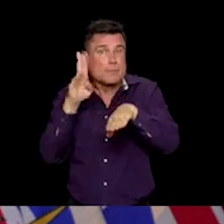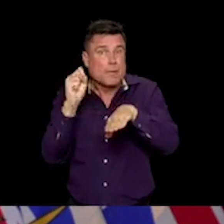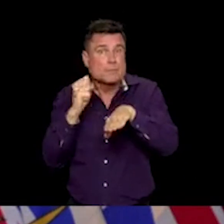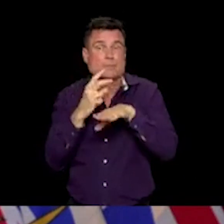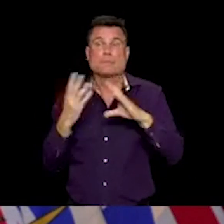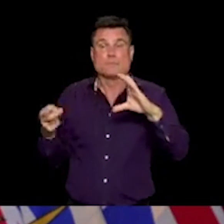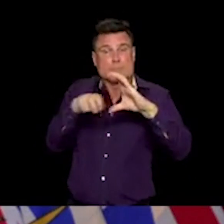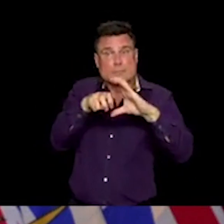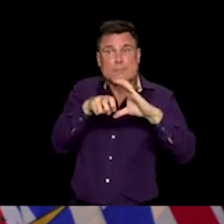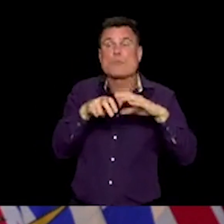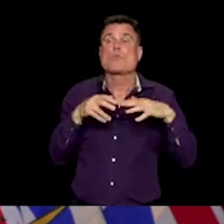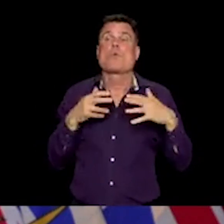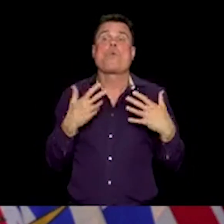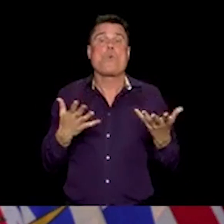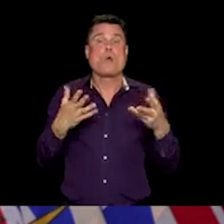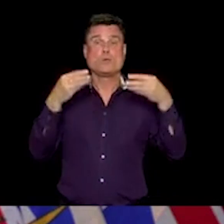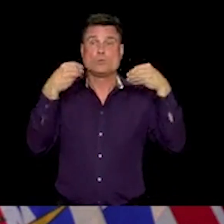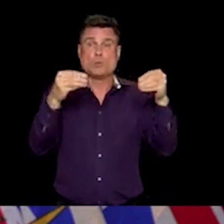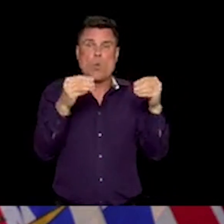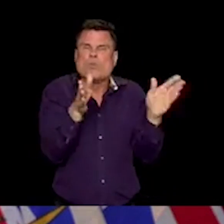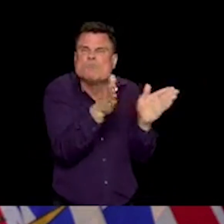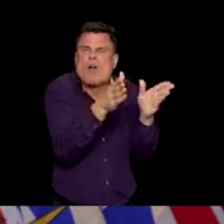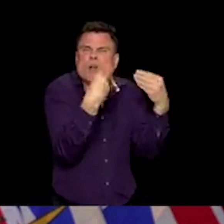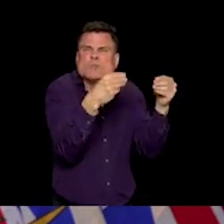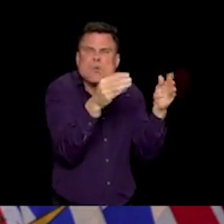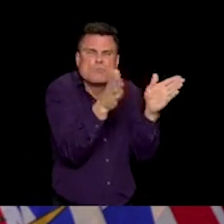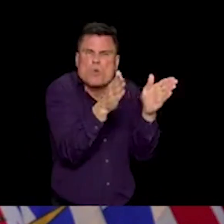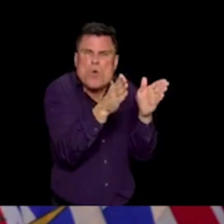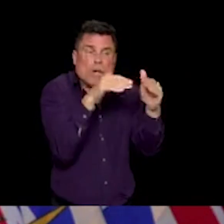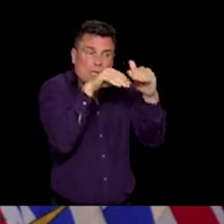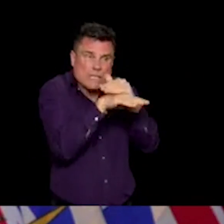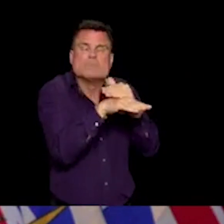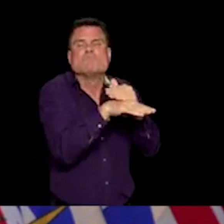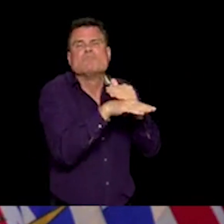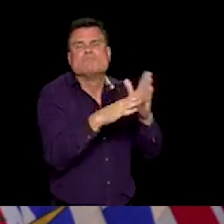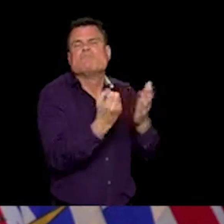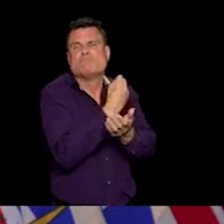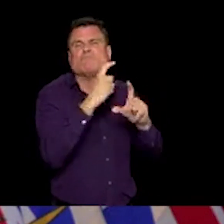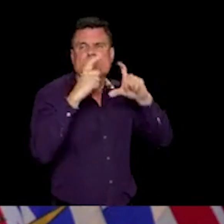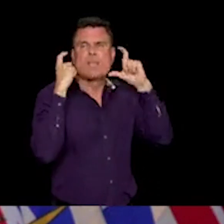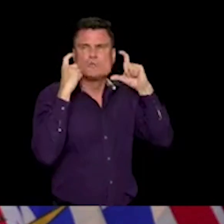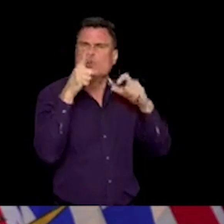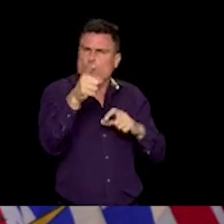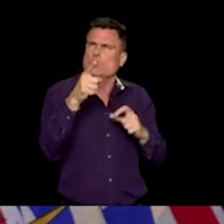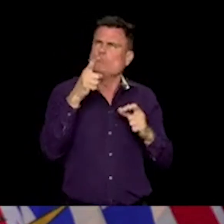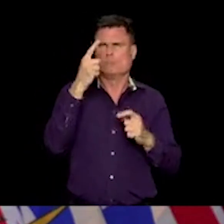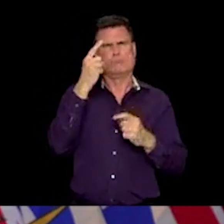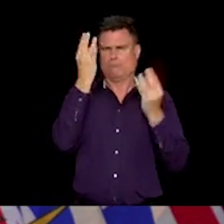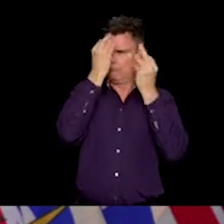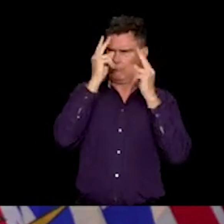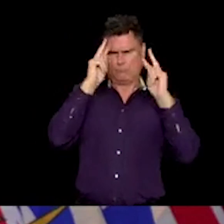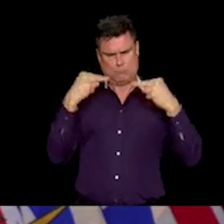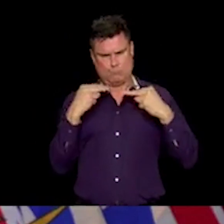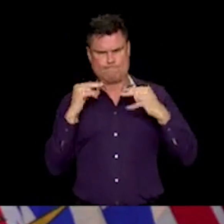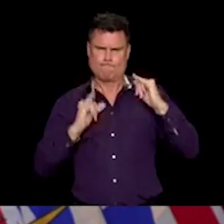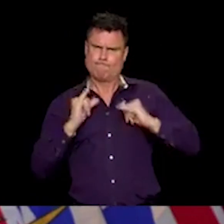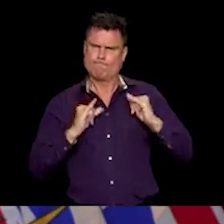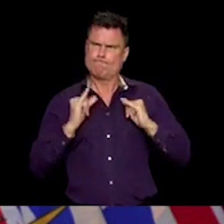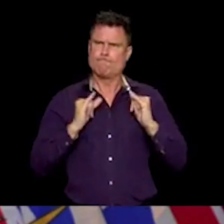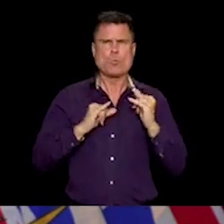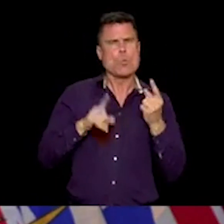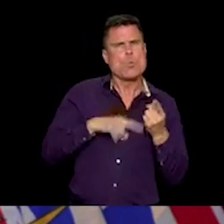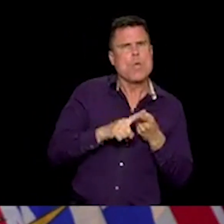situations, particularly in enclosed or crowded settings where you might be indoors. And some of the settings where it might be a really